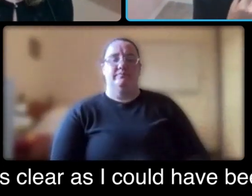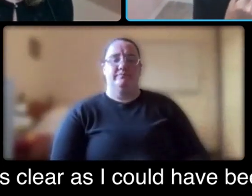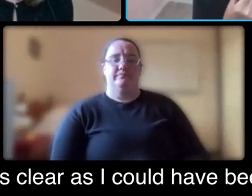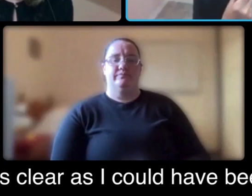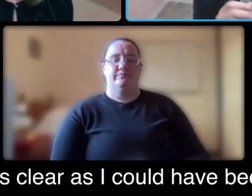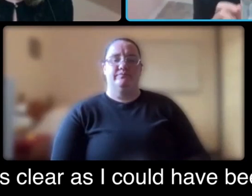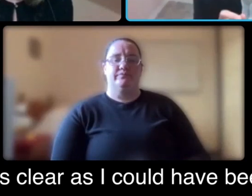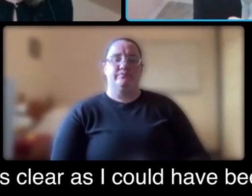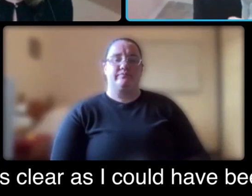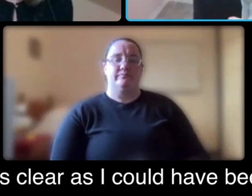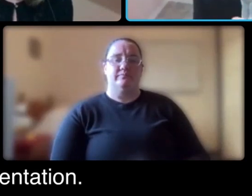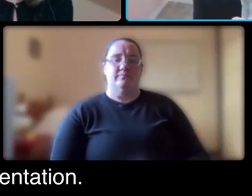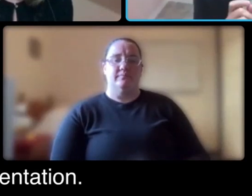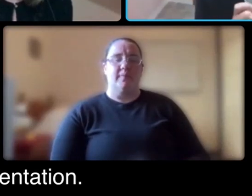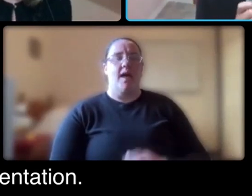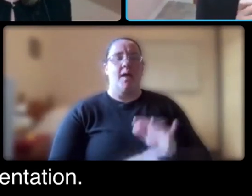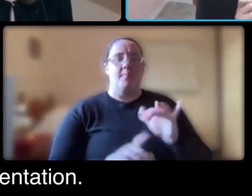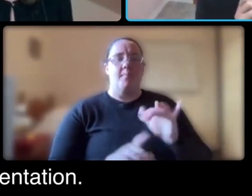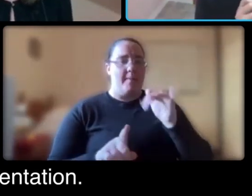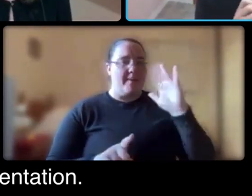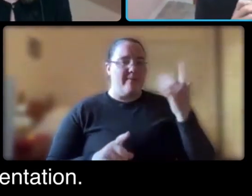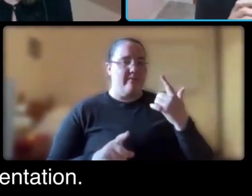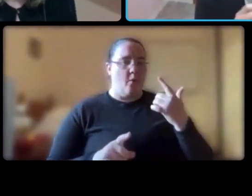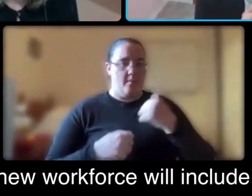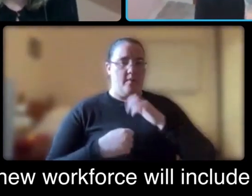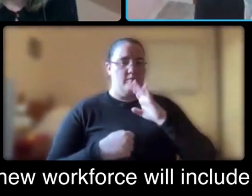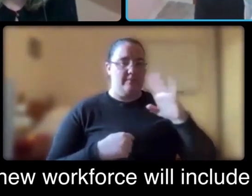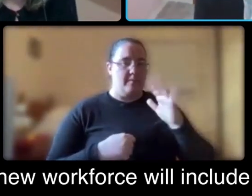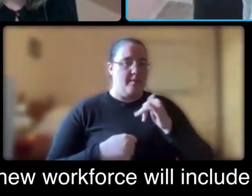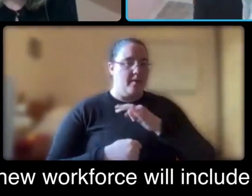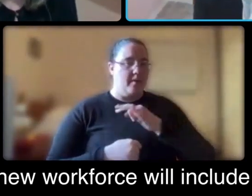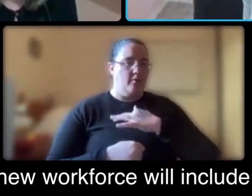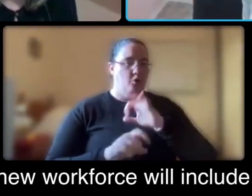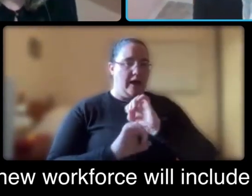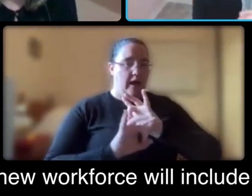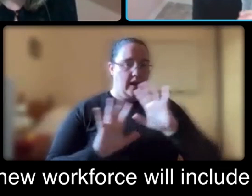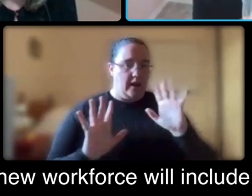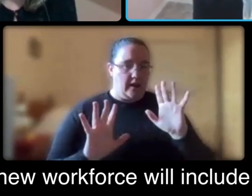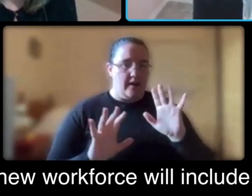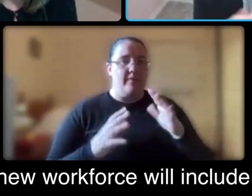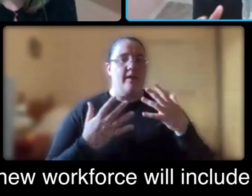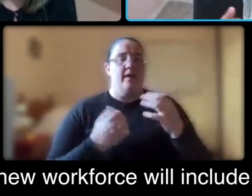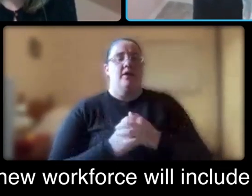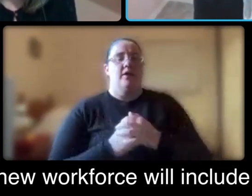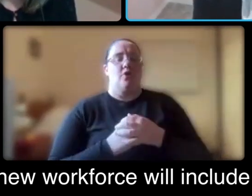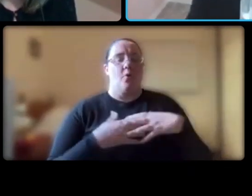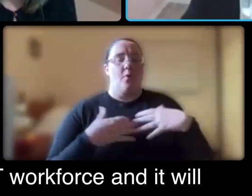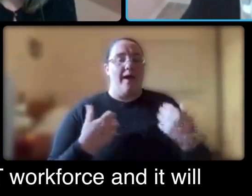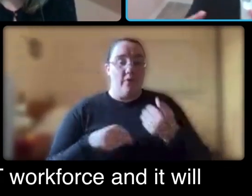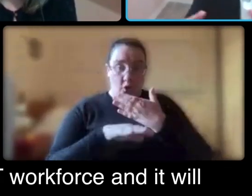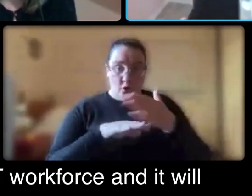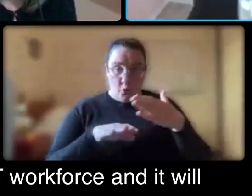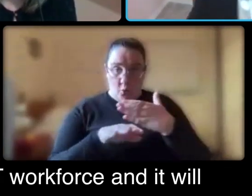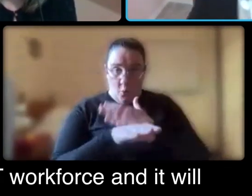perhaps I wasn't as clear as I could have been in the presentation. The limited tender, so the new workforce will